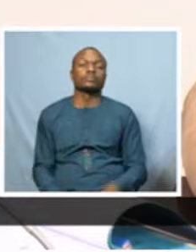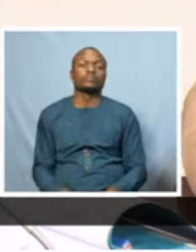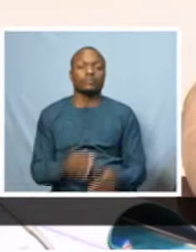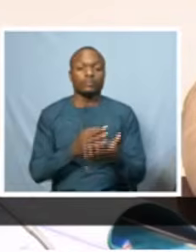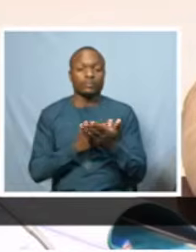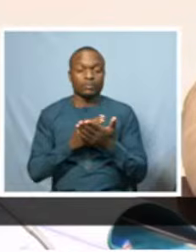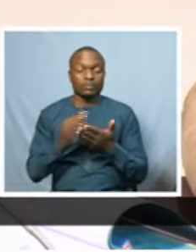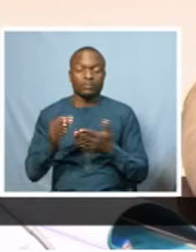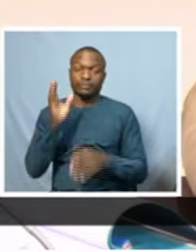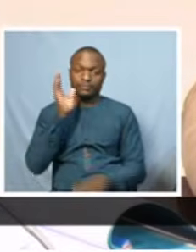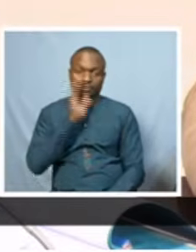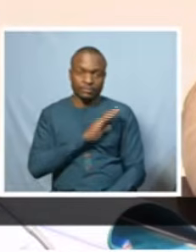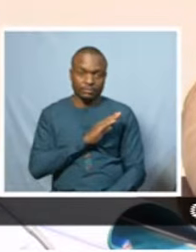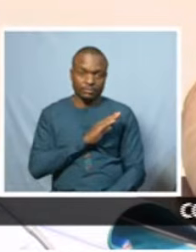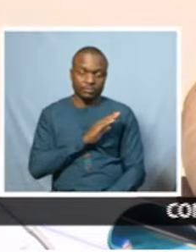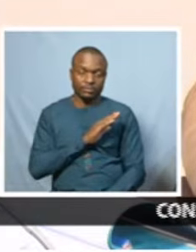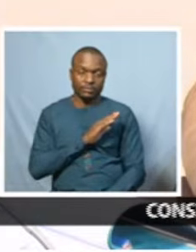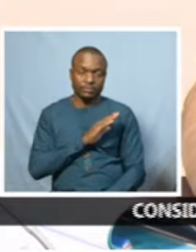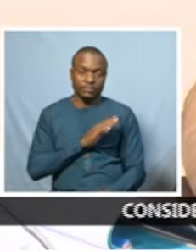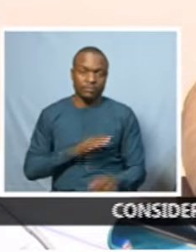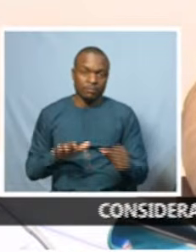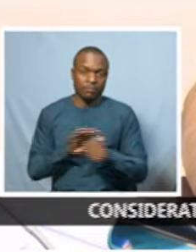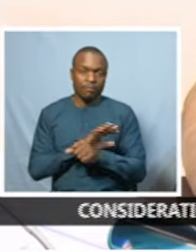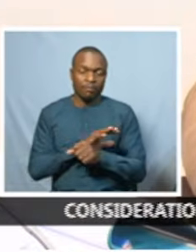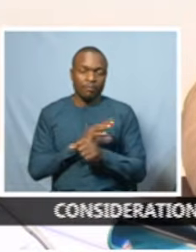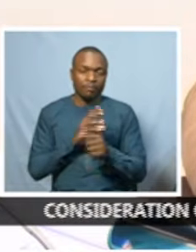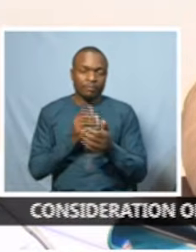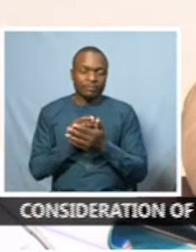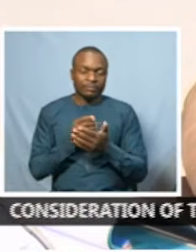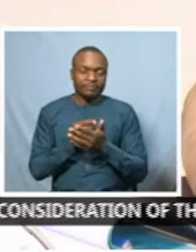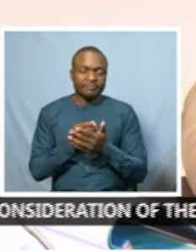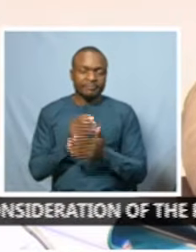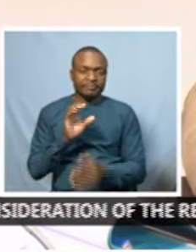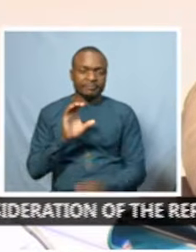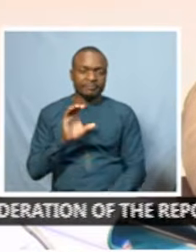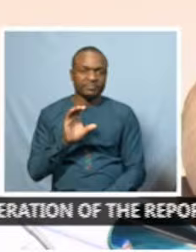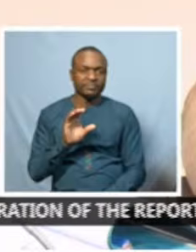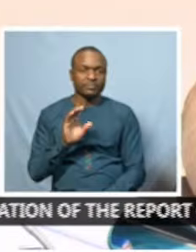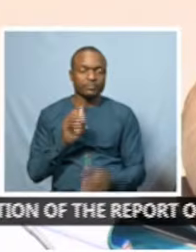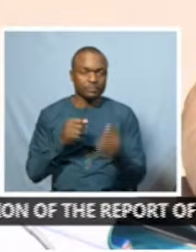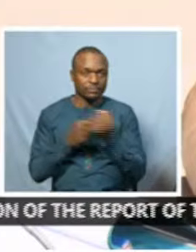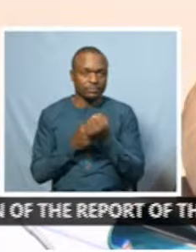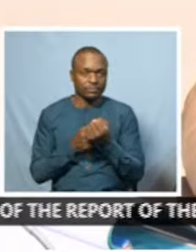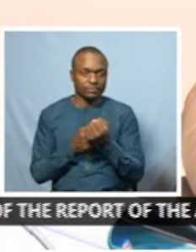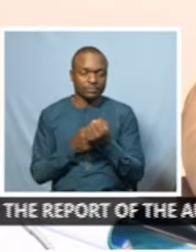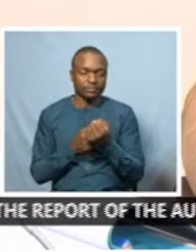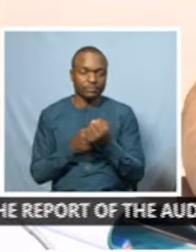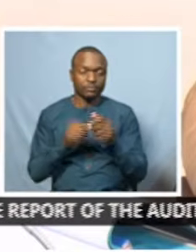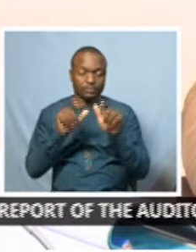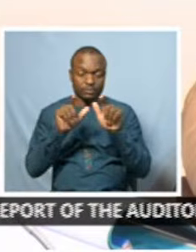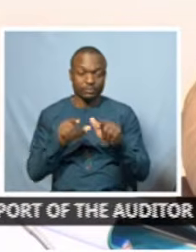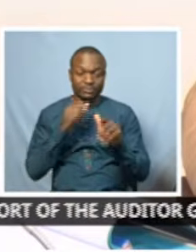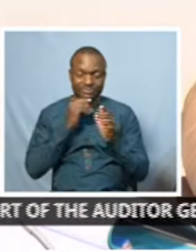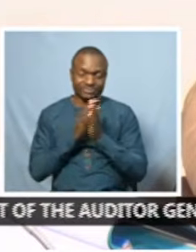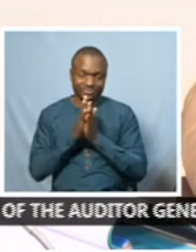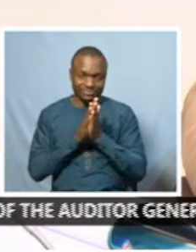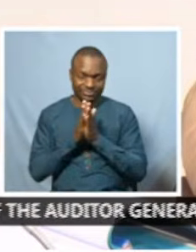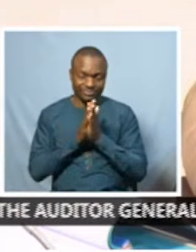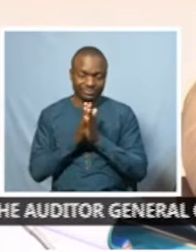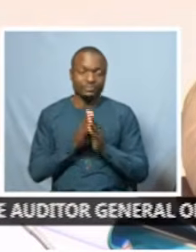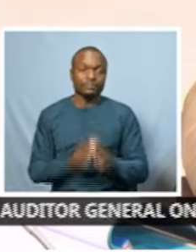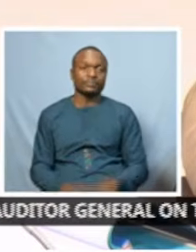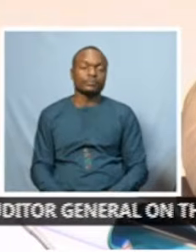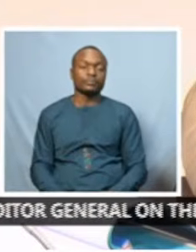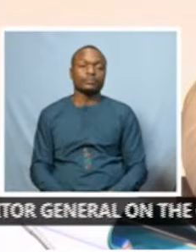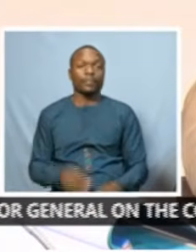failure to exhaust the entire allocation, like on the bursaries, and because we had the low uptake at that time. So